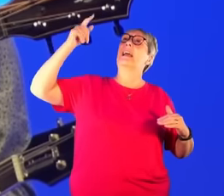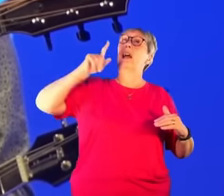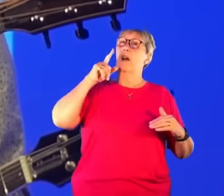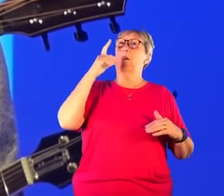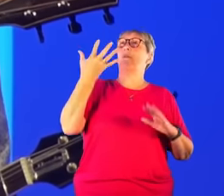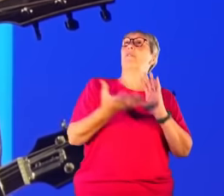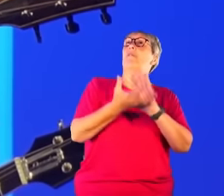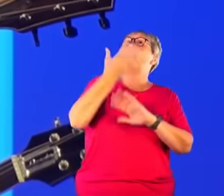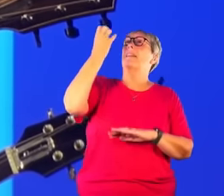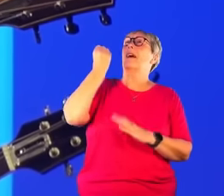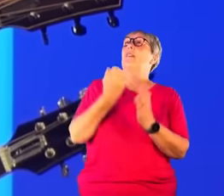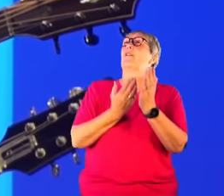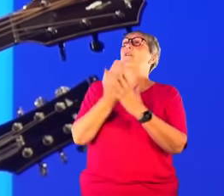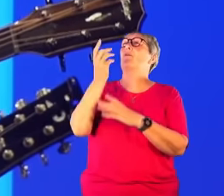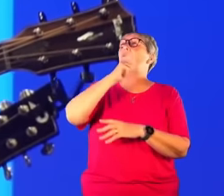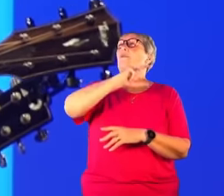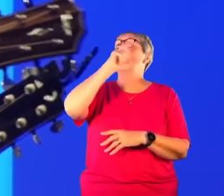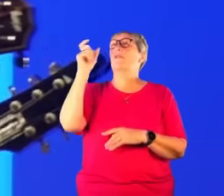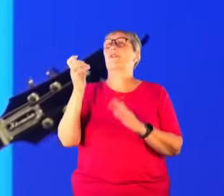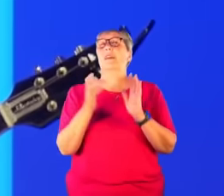Jesus. So we'll sing this song.